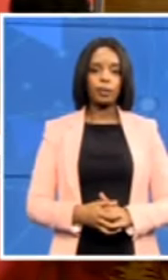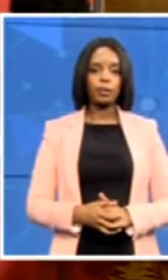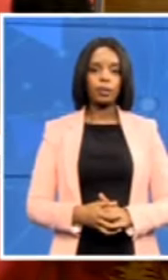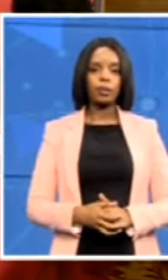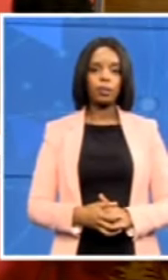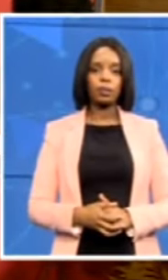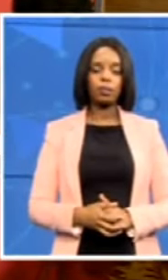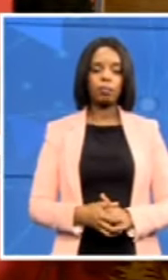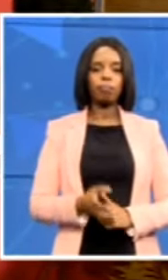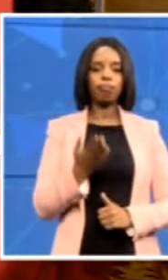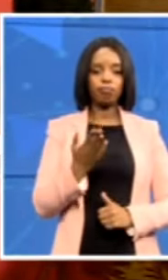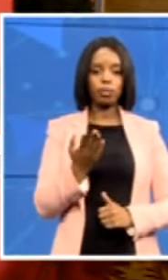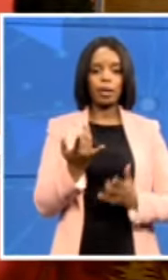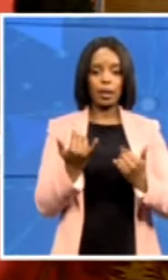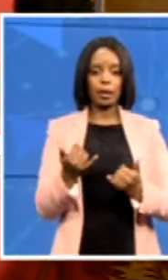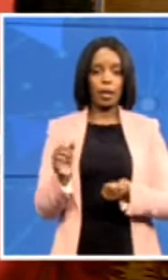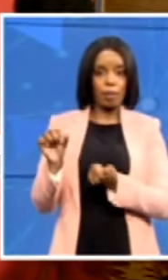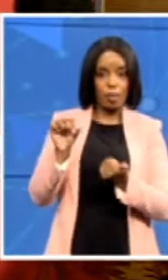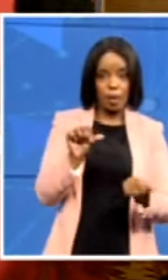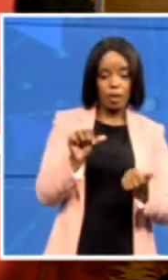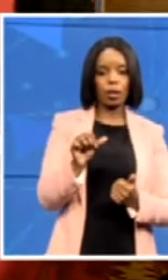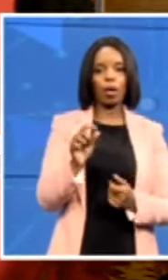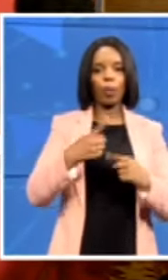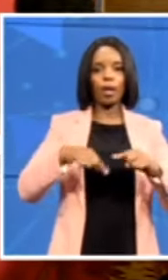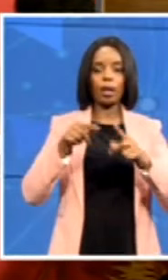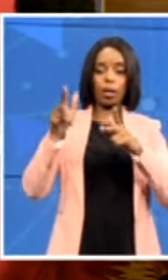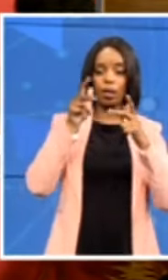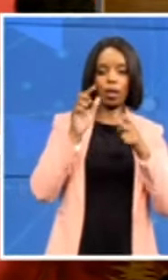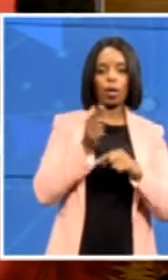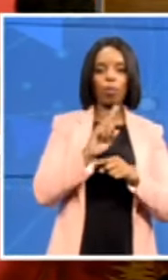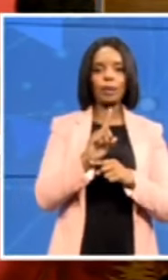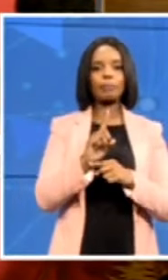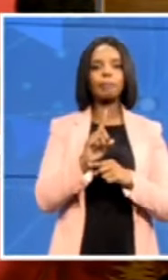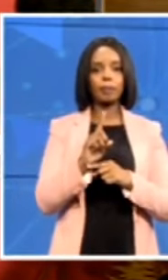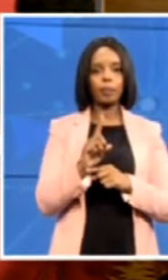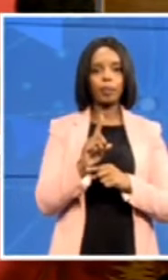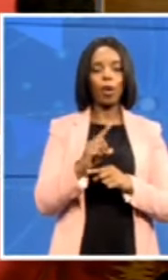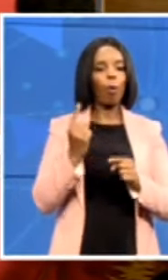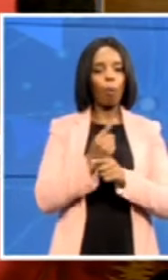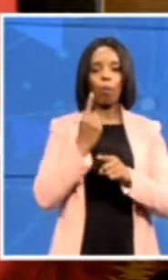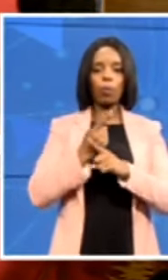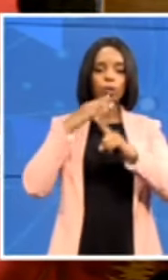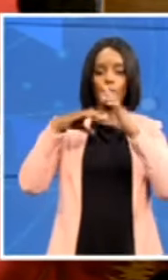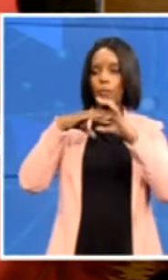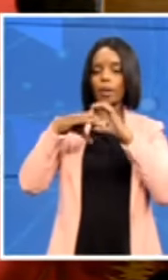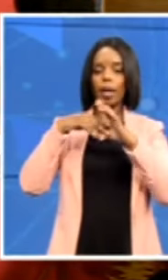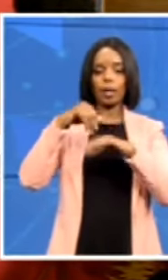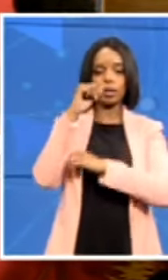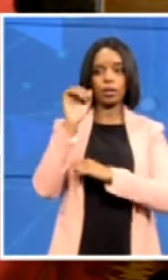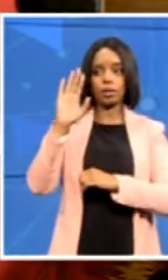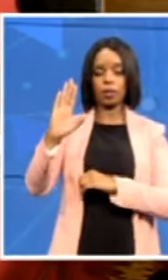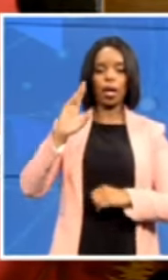has always been communicated through the presidency, and of course for different issues that detail,